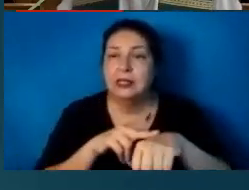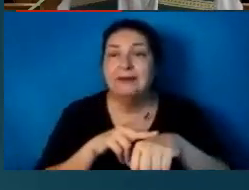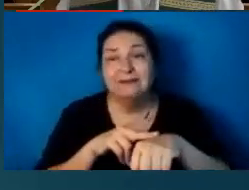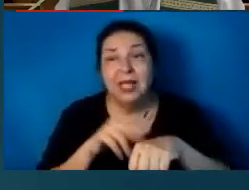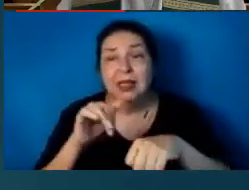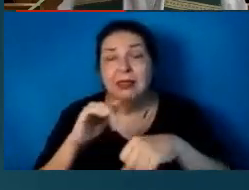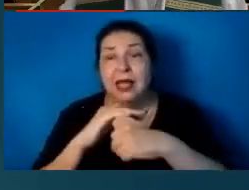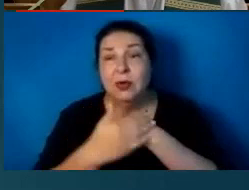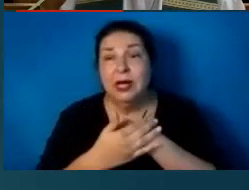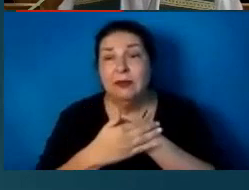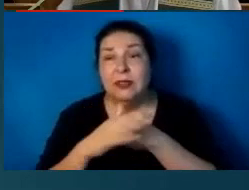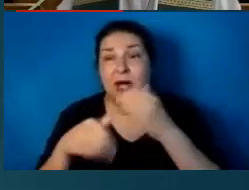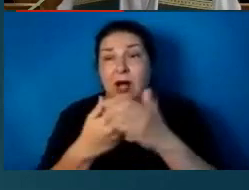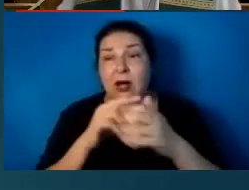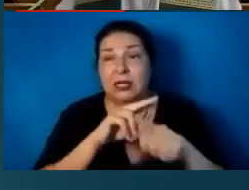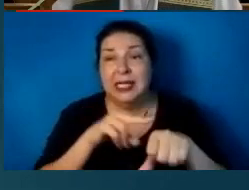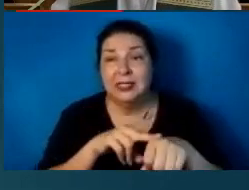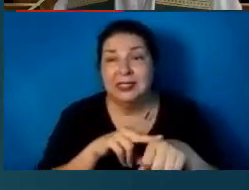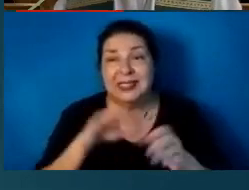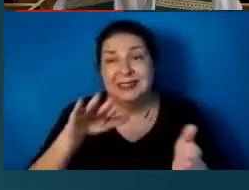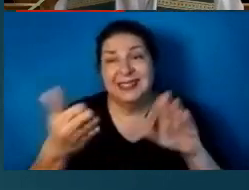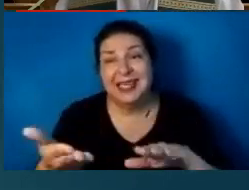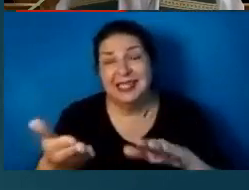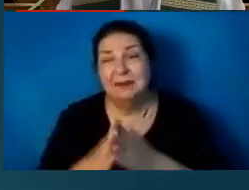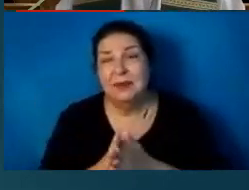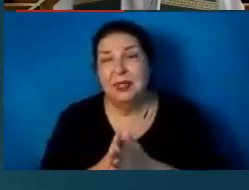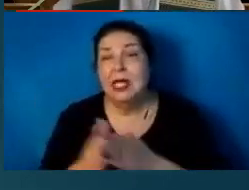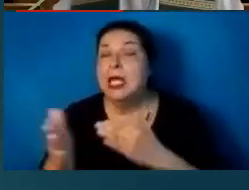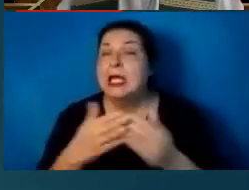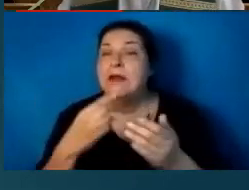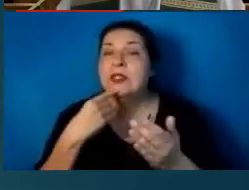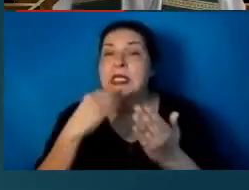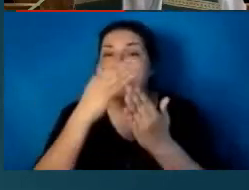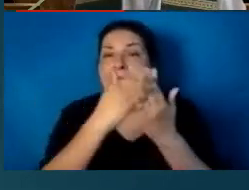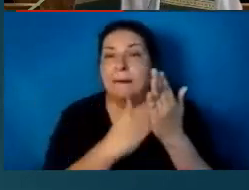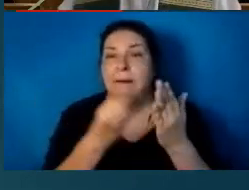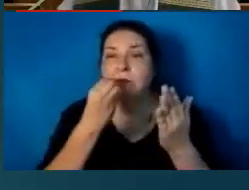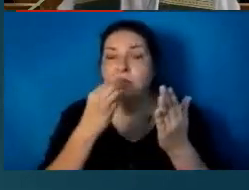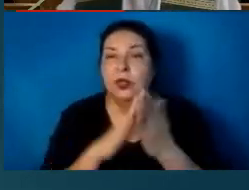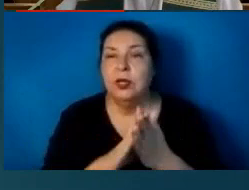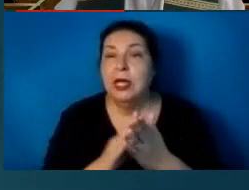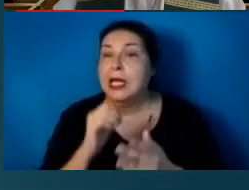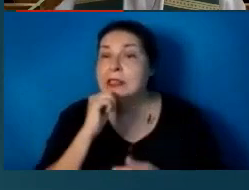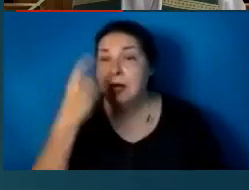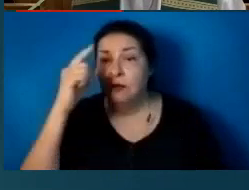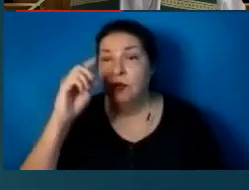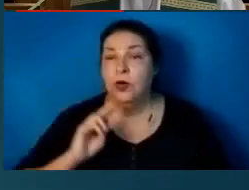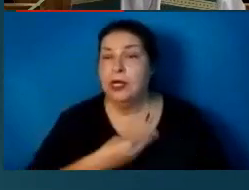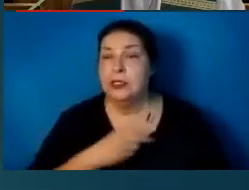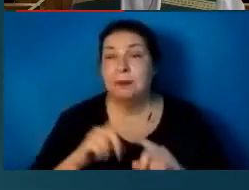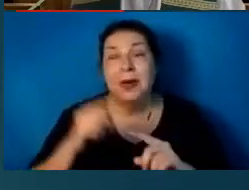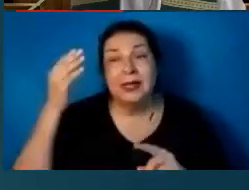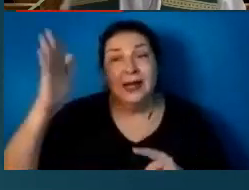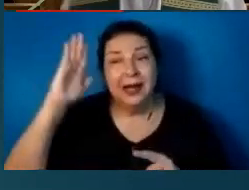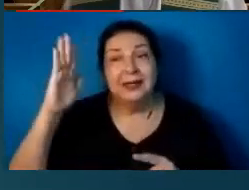And while it is mentioned on the menu, it's not for us, but for God to swallow up, and God will